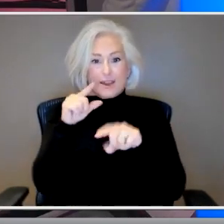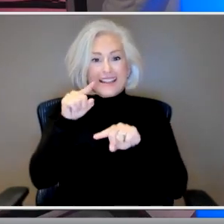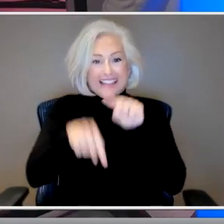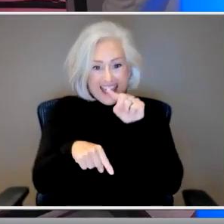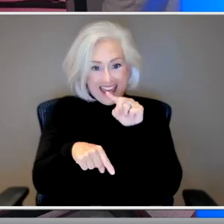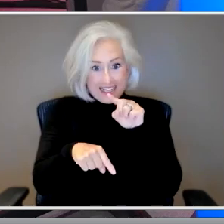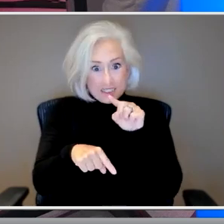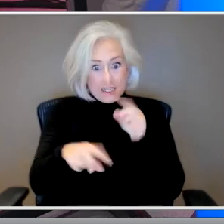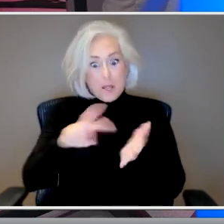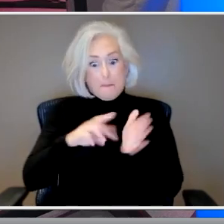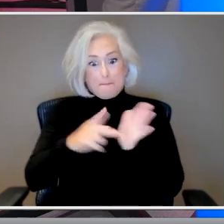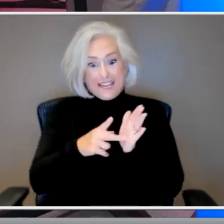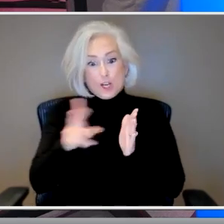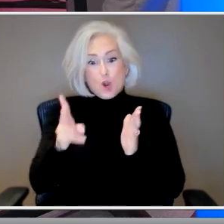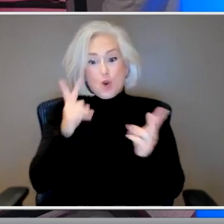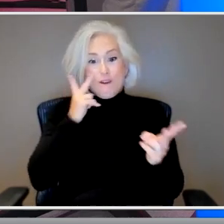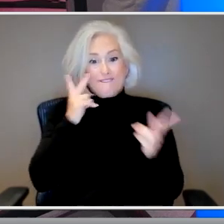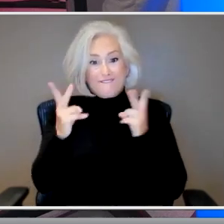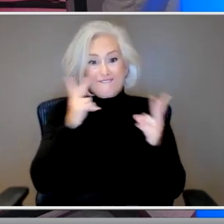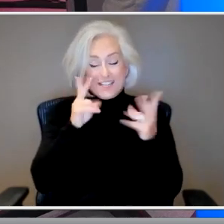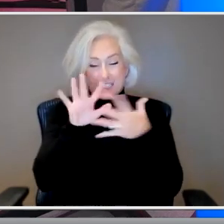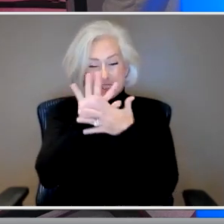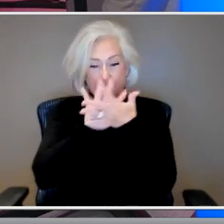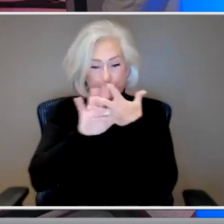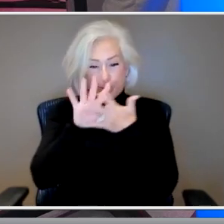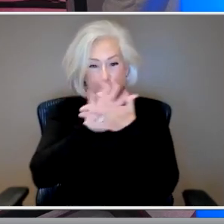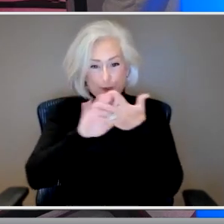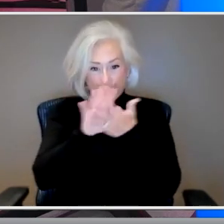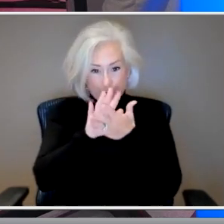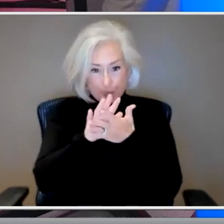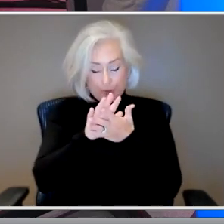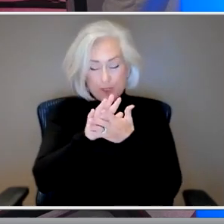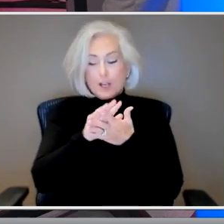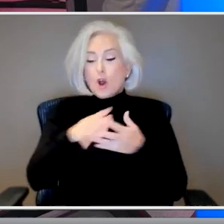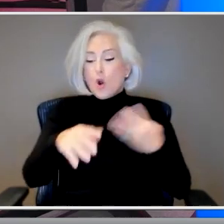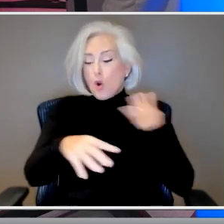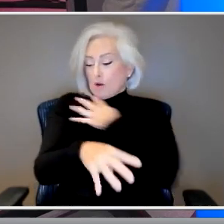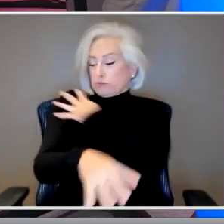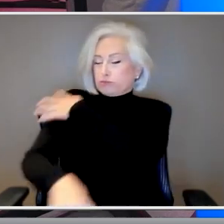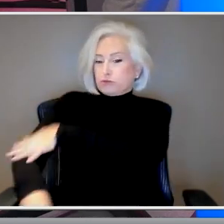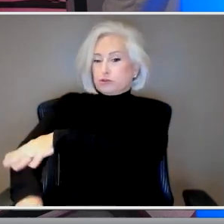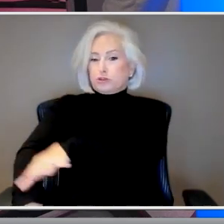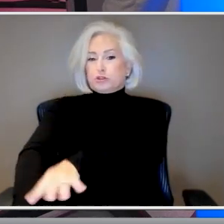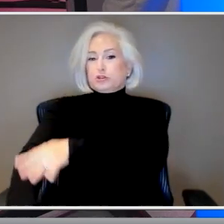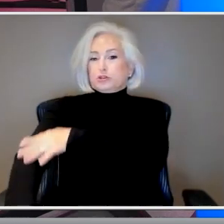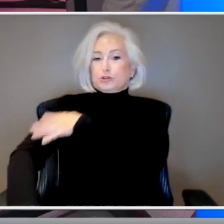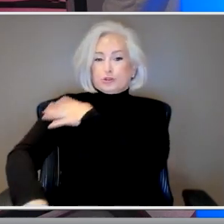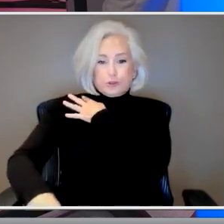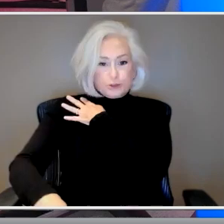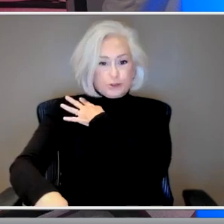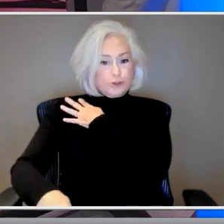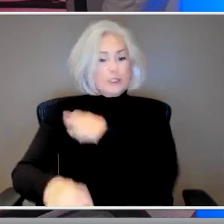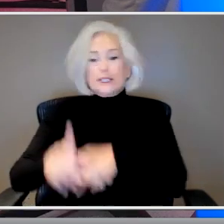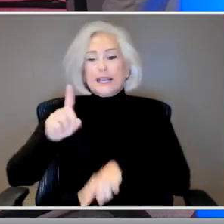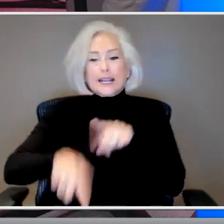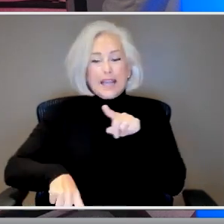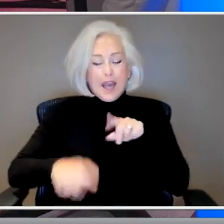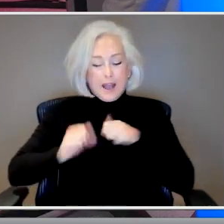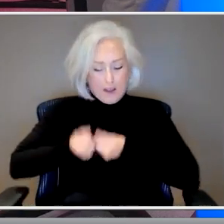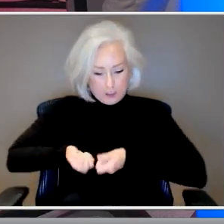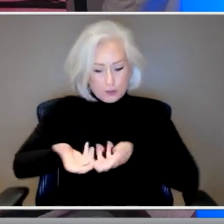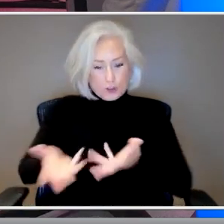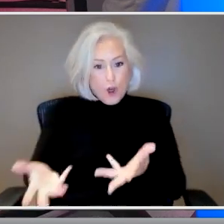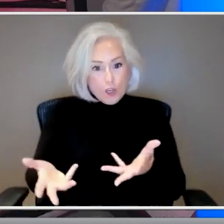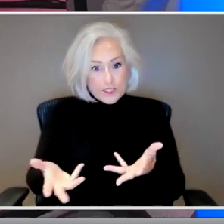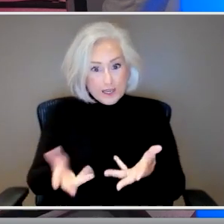call claudication, are fairly classic findings for innominate artery blockage, because blood is not only compromised